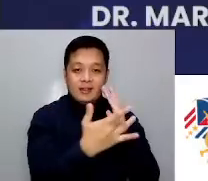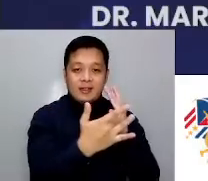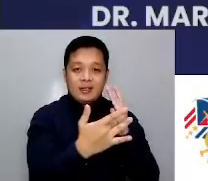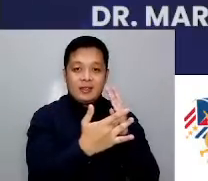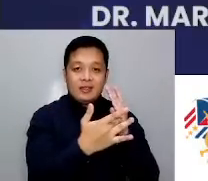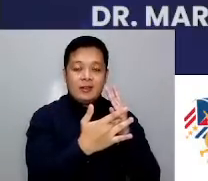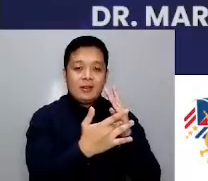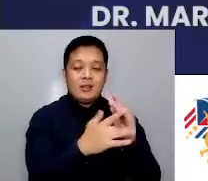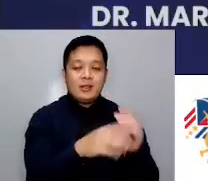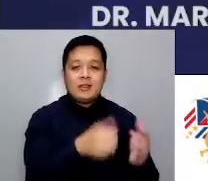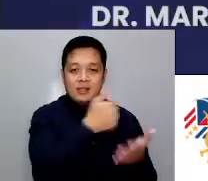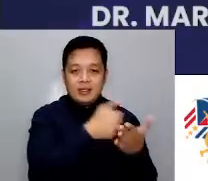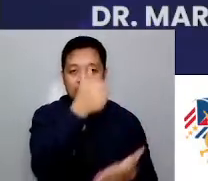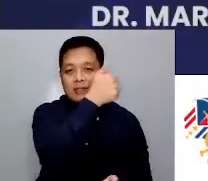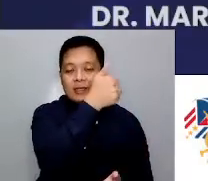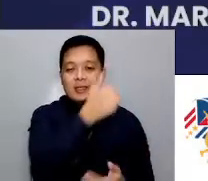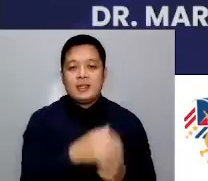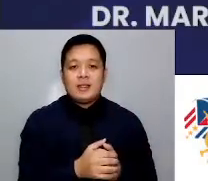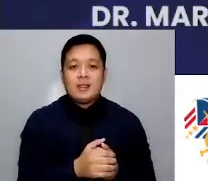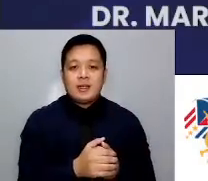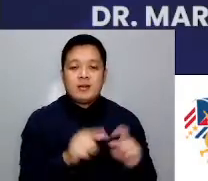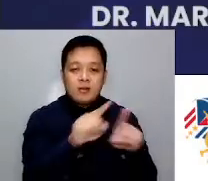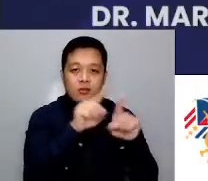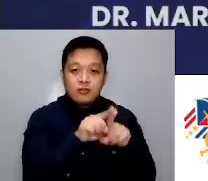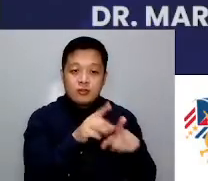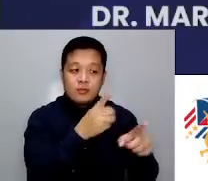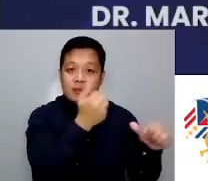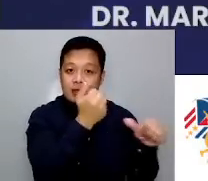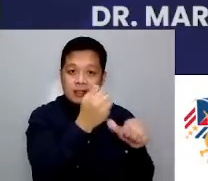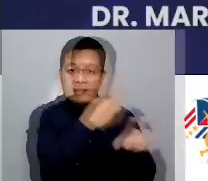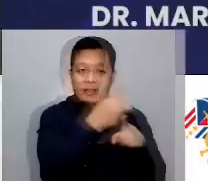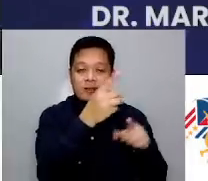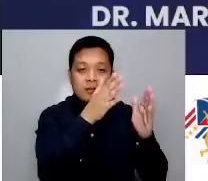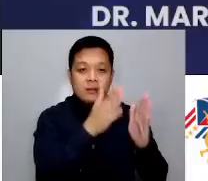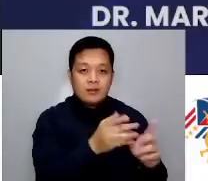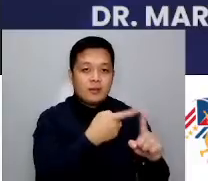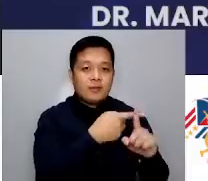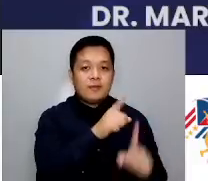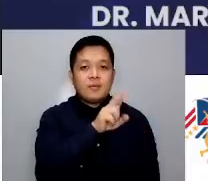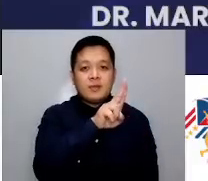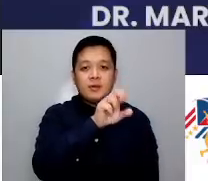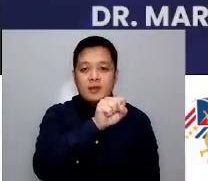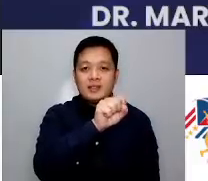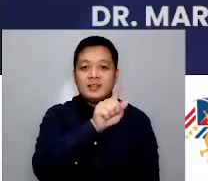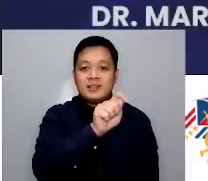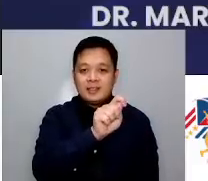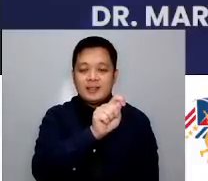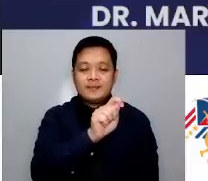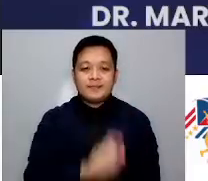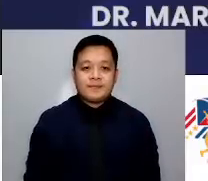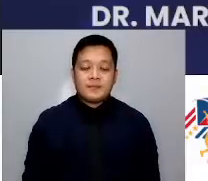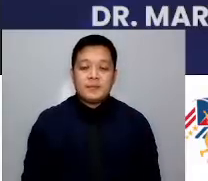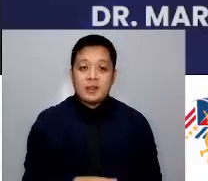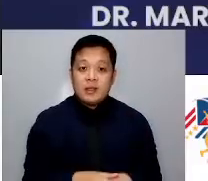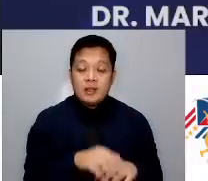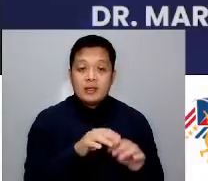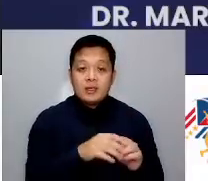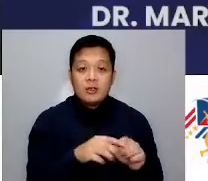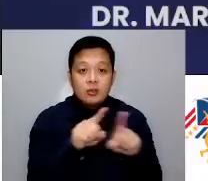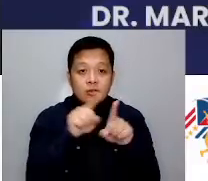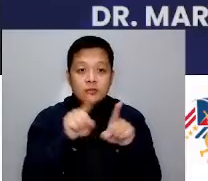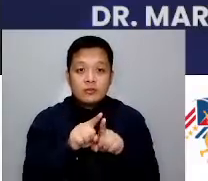Assistant Rector for Research and Innovation, University of Santo Tomas. We also have Dr. Jasmine